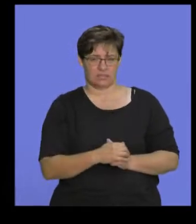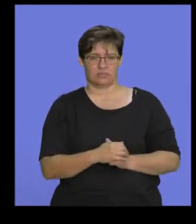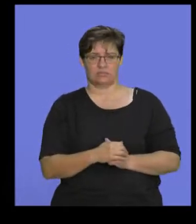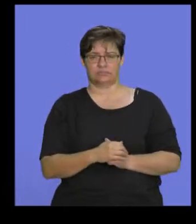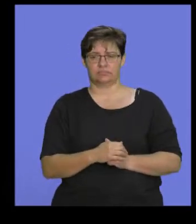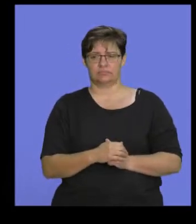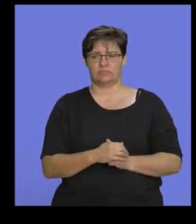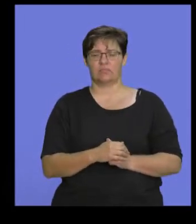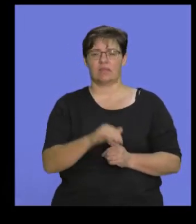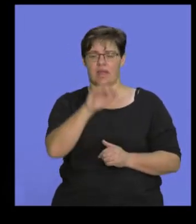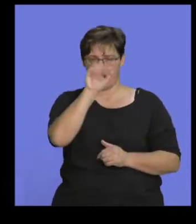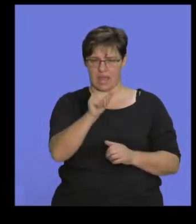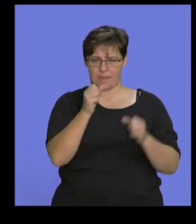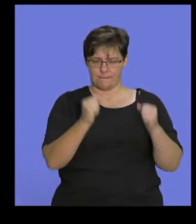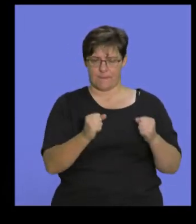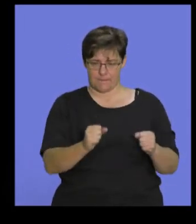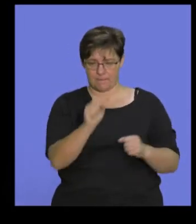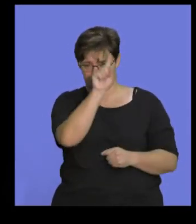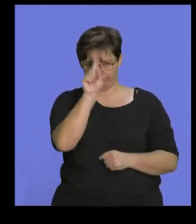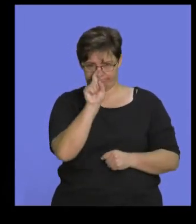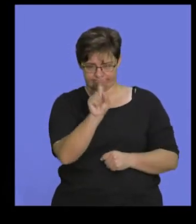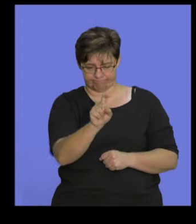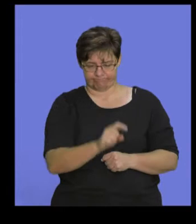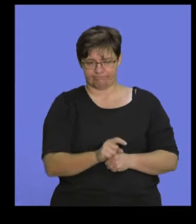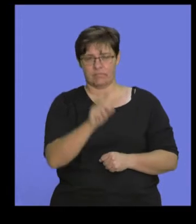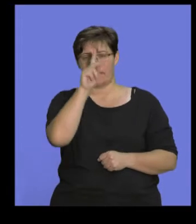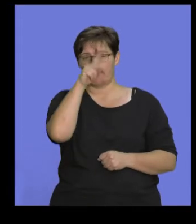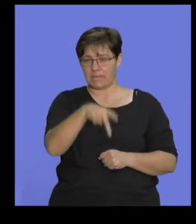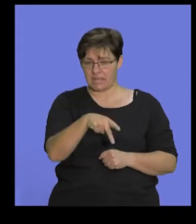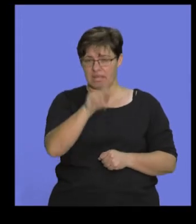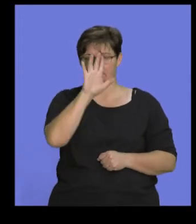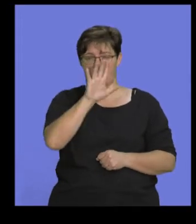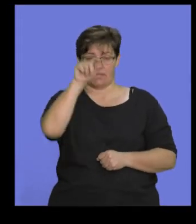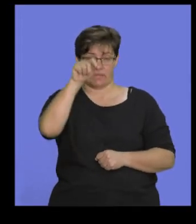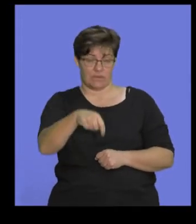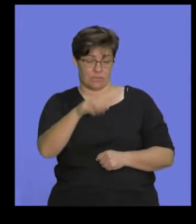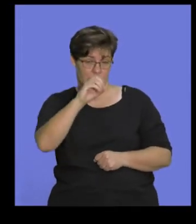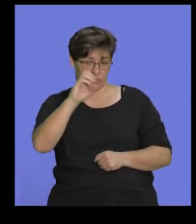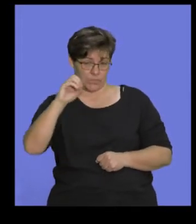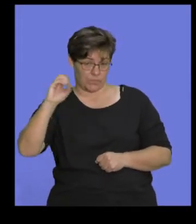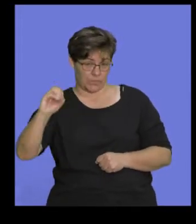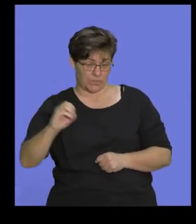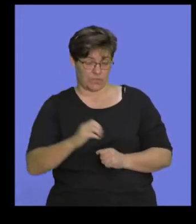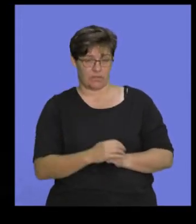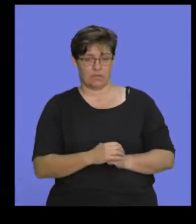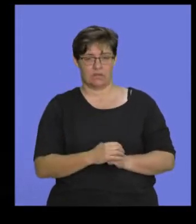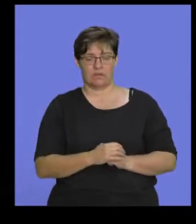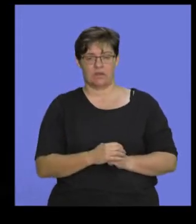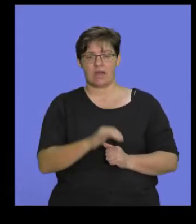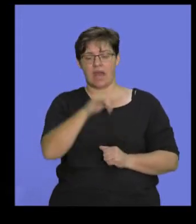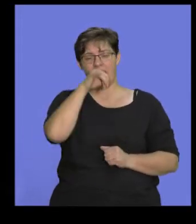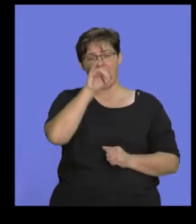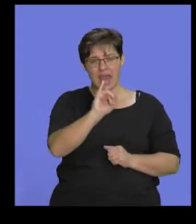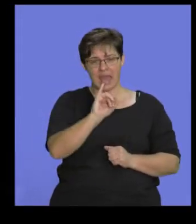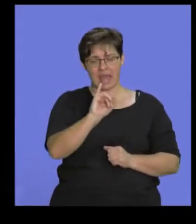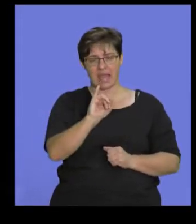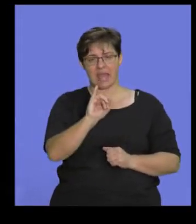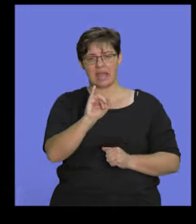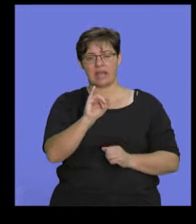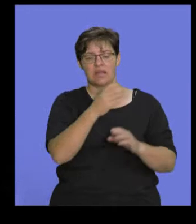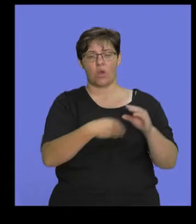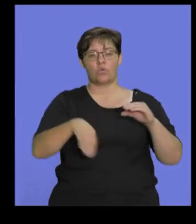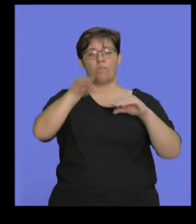perspective, remember our A is still a question mark. Our P is the 5,000.